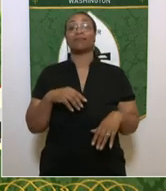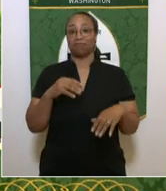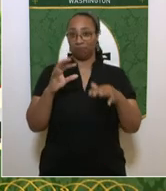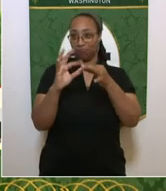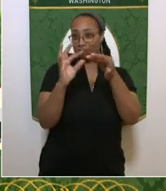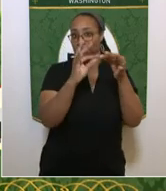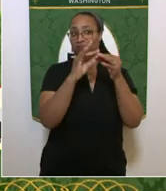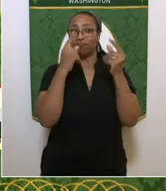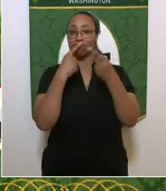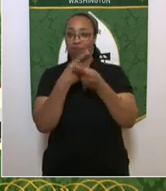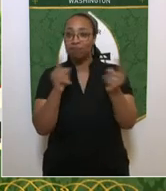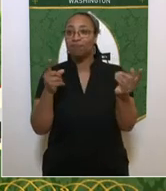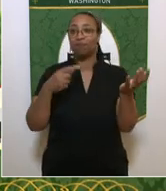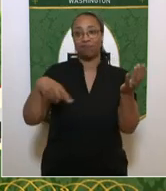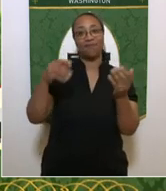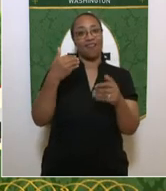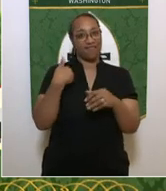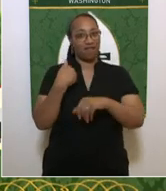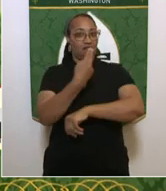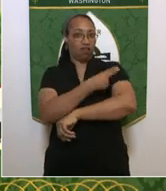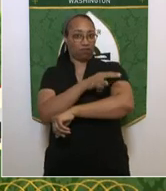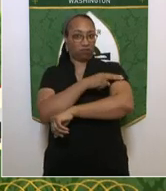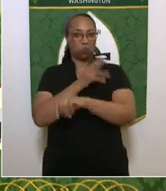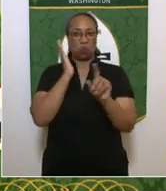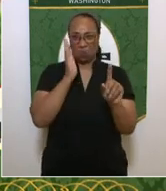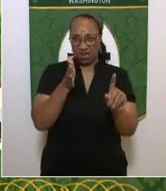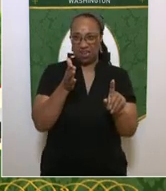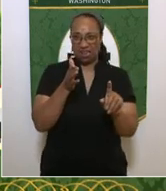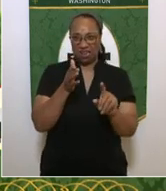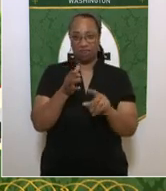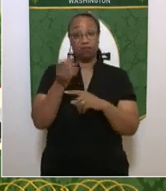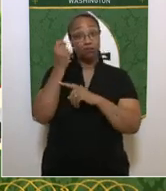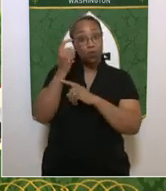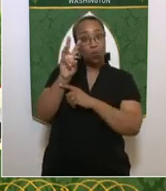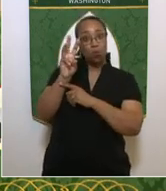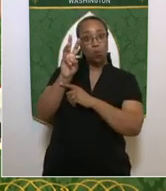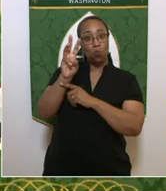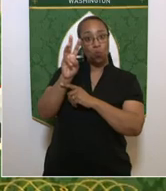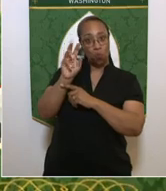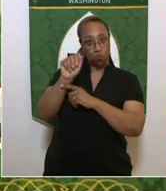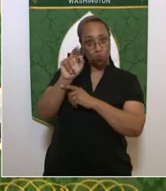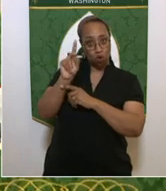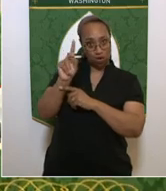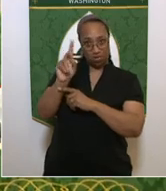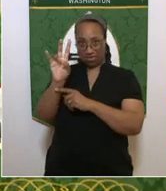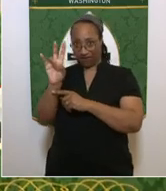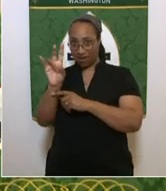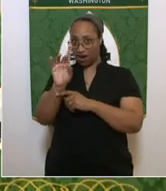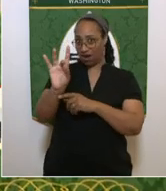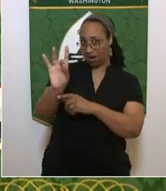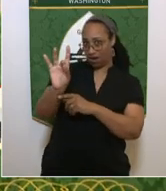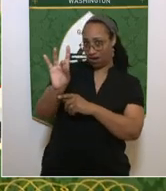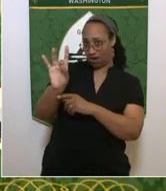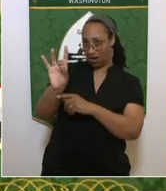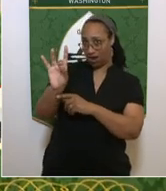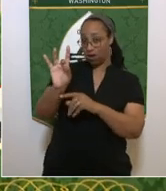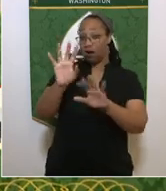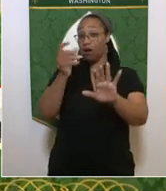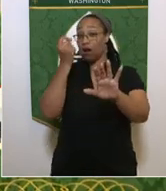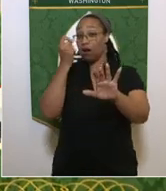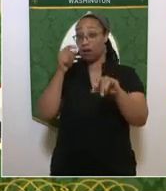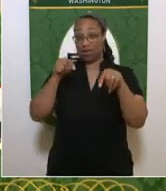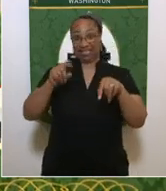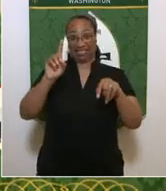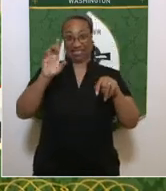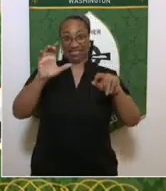8. And that is if Ward 3 is the most western part of the city, Ward 7 and 8 is the